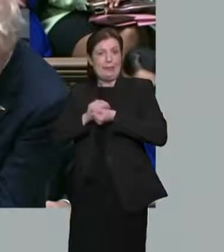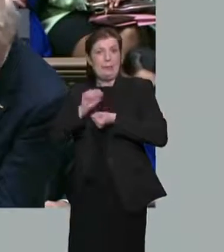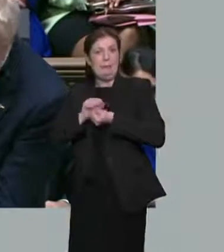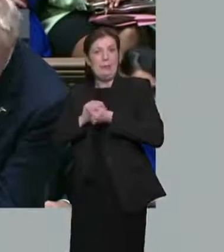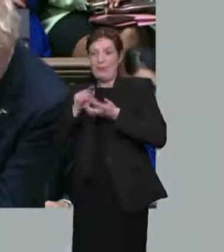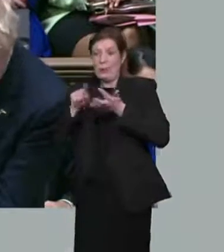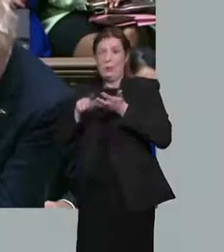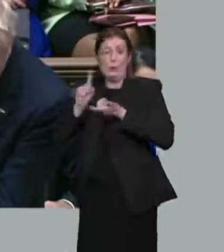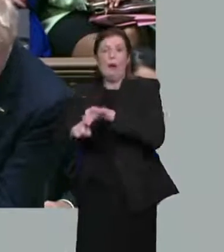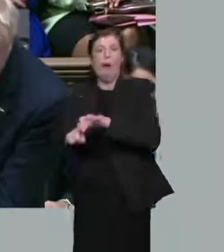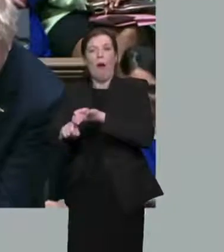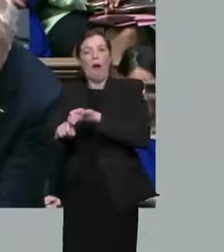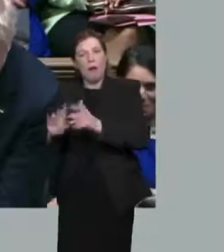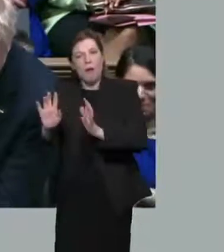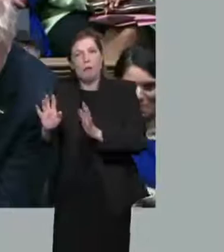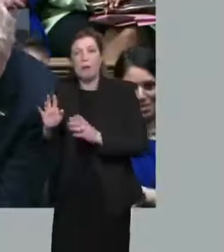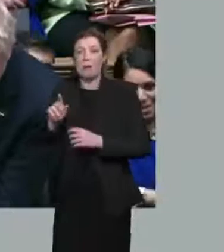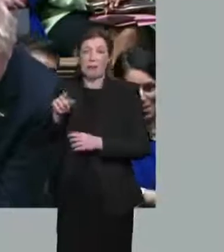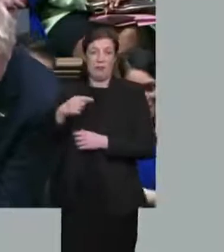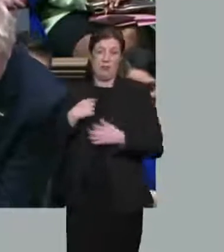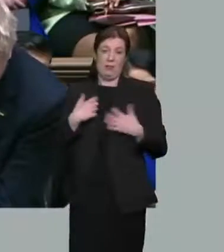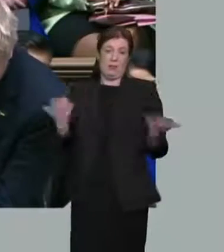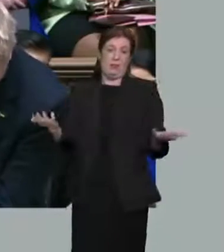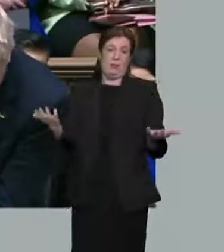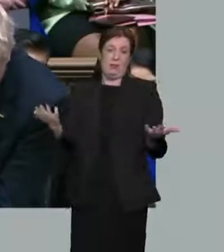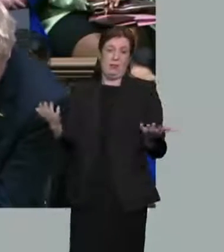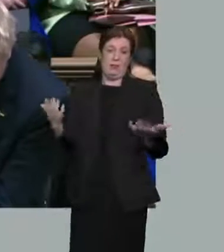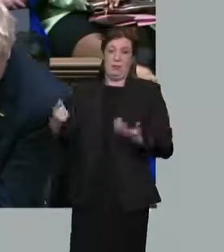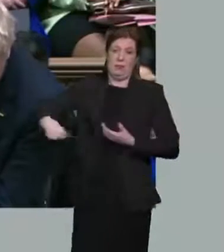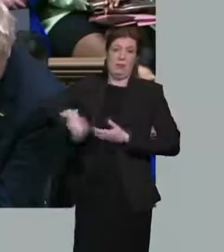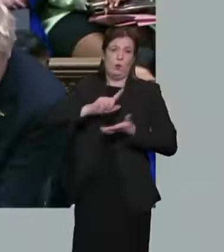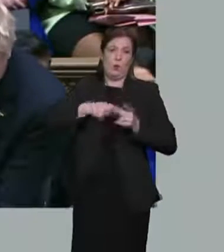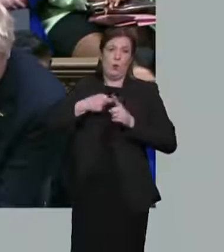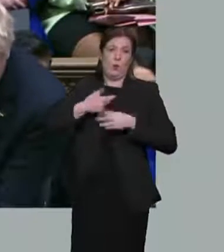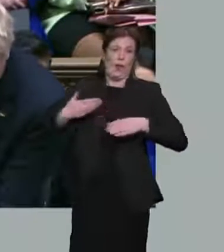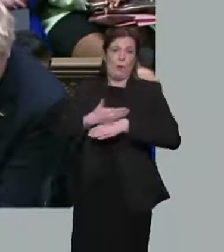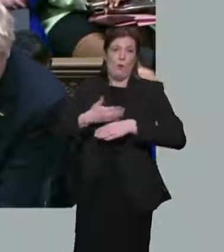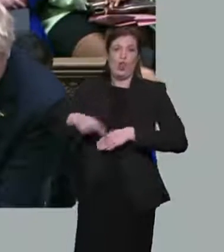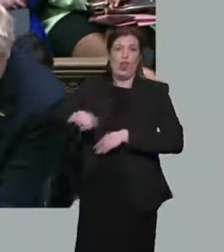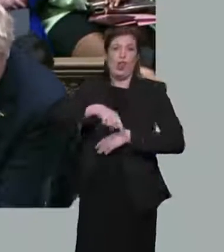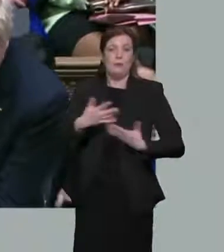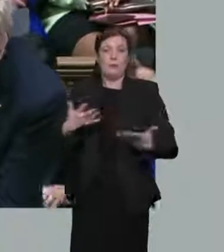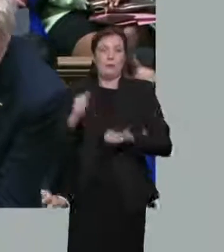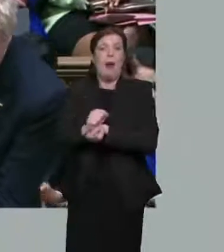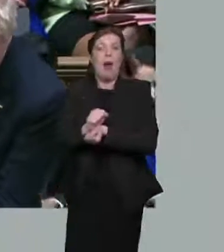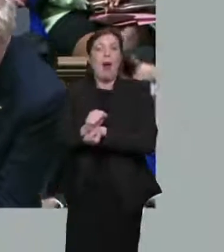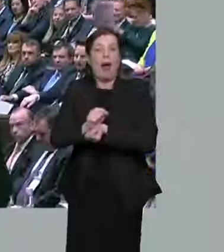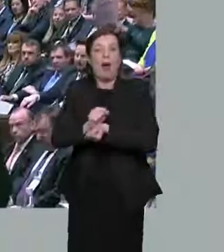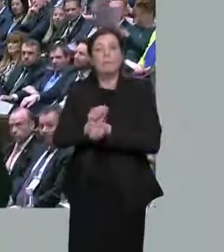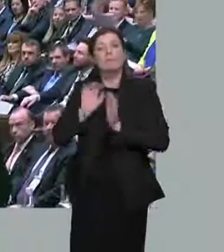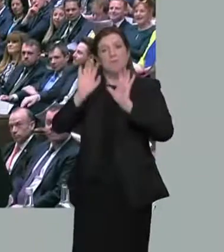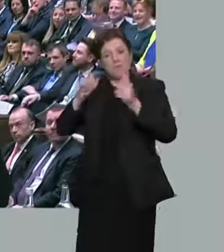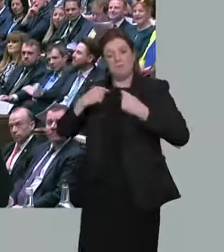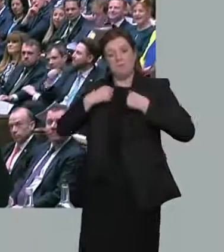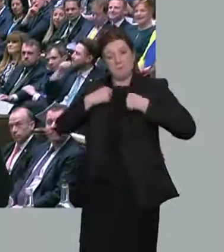it, unable to get out of it. He would have made it impossible for us to protect UK employees in the way that we're going to do. But what we're doing, Mr.